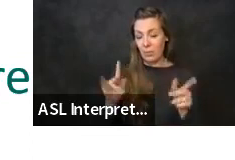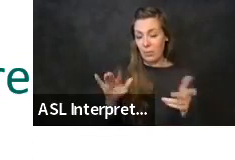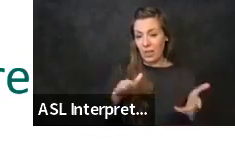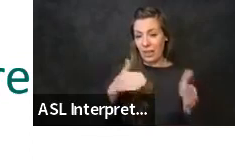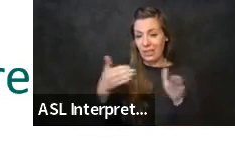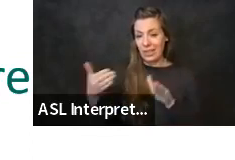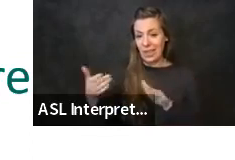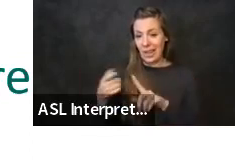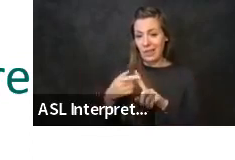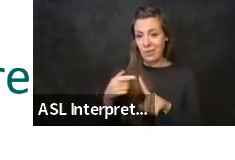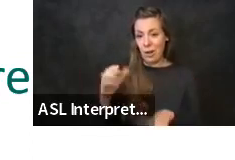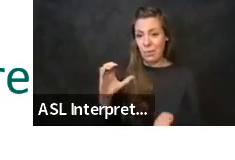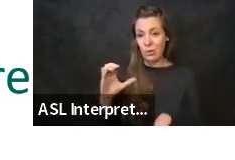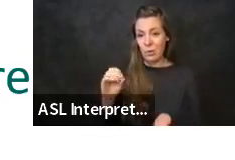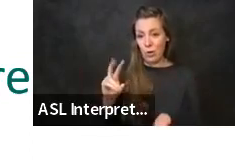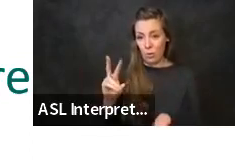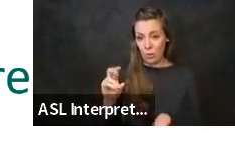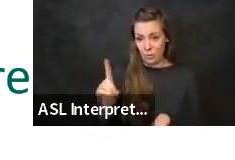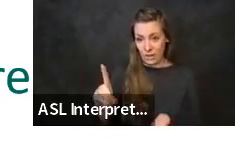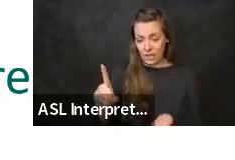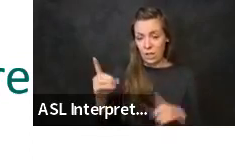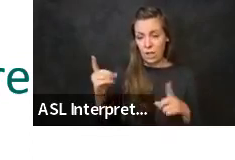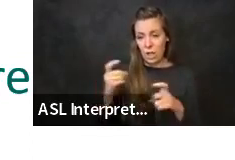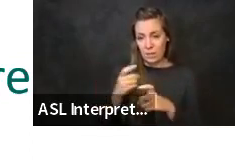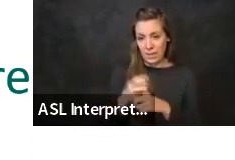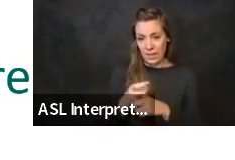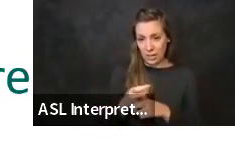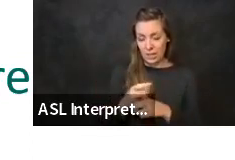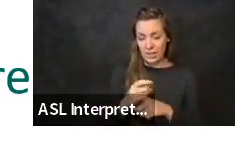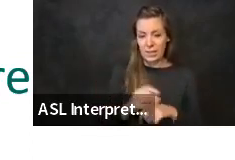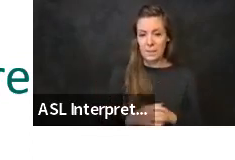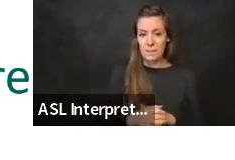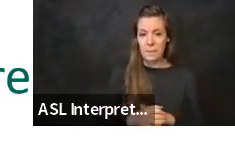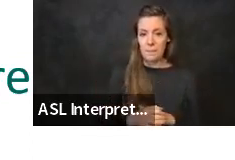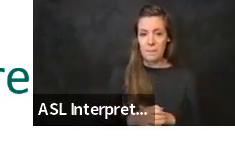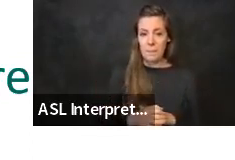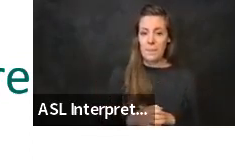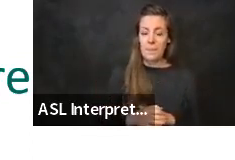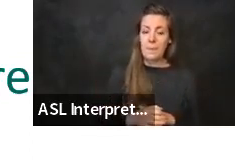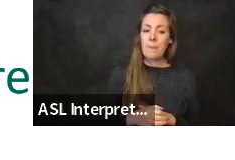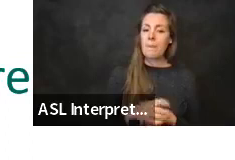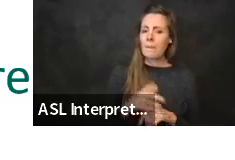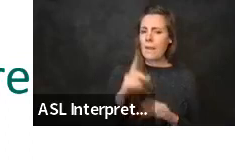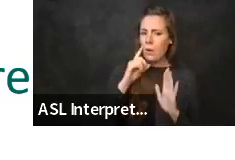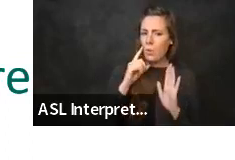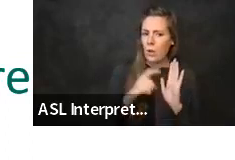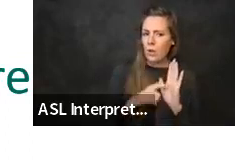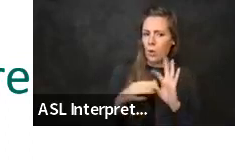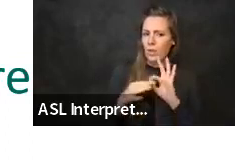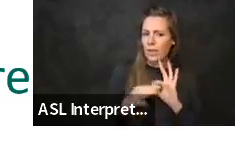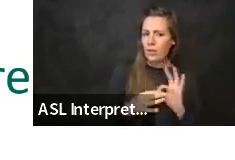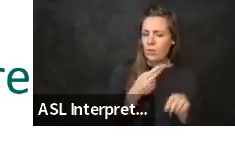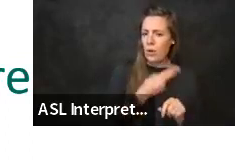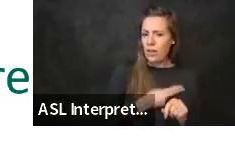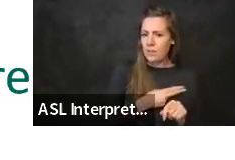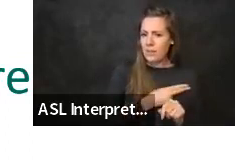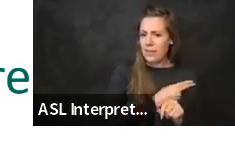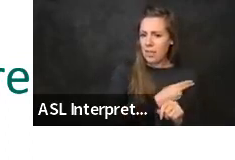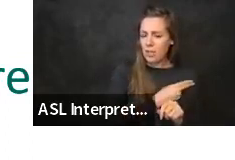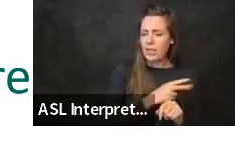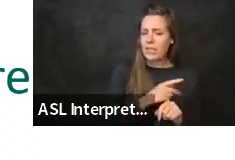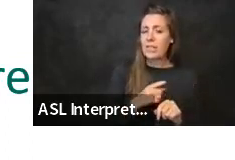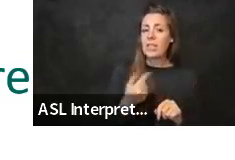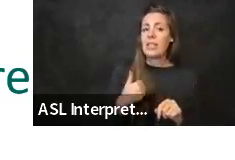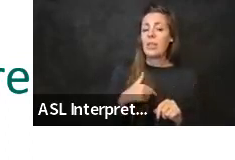from COVID-19 complications. And I did want to note with regard to hospitalizations, well,